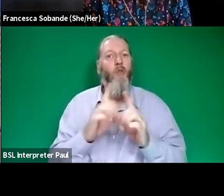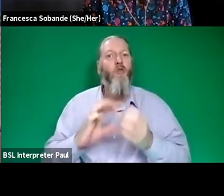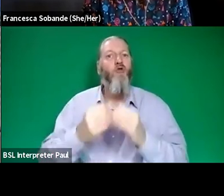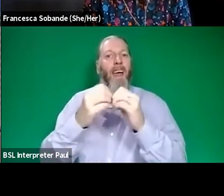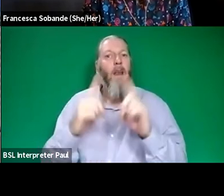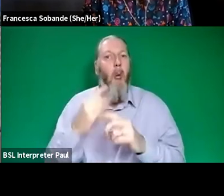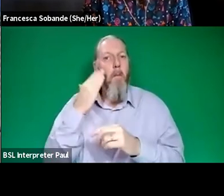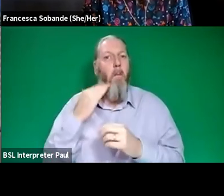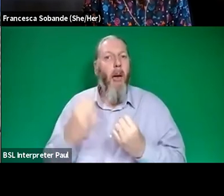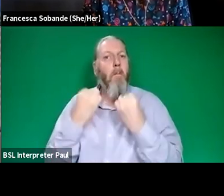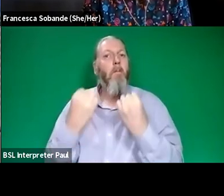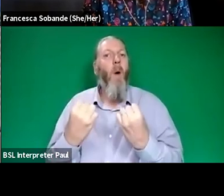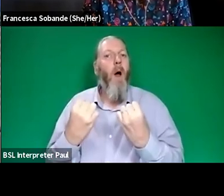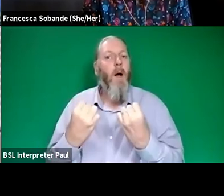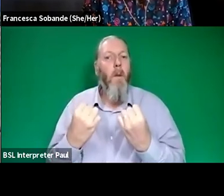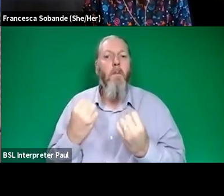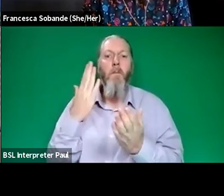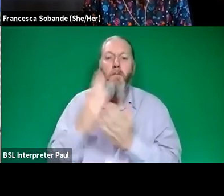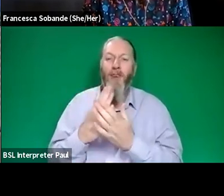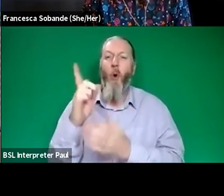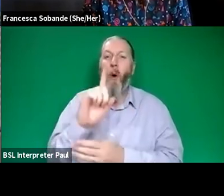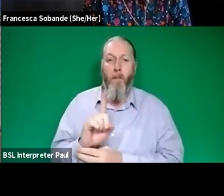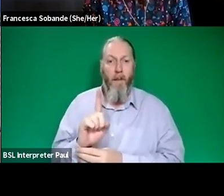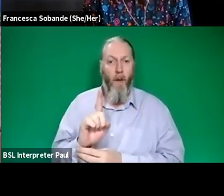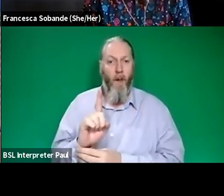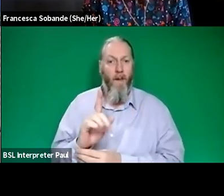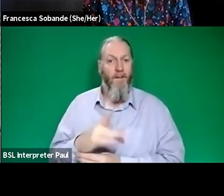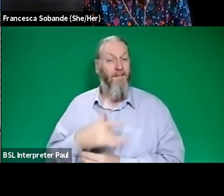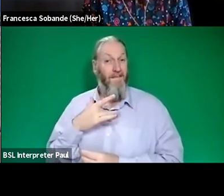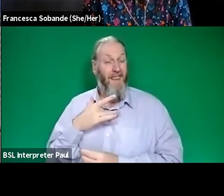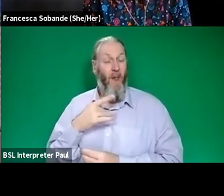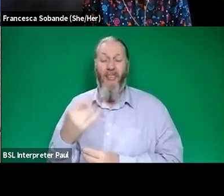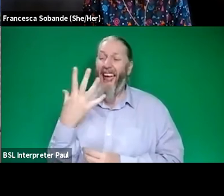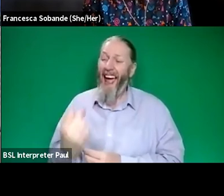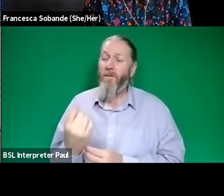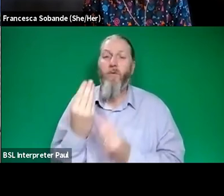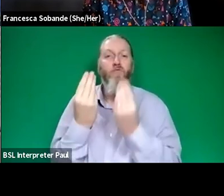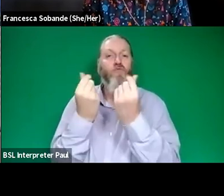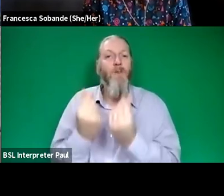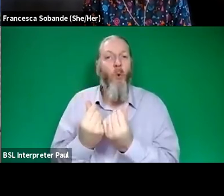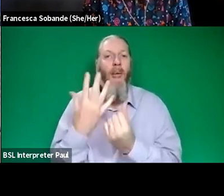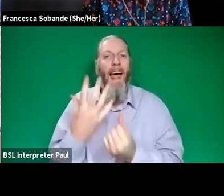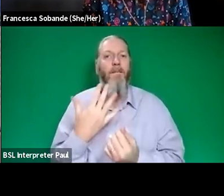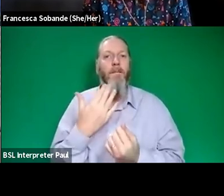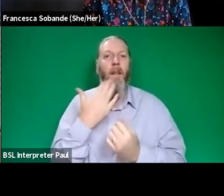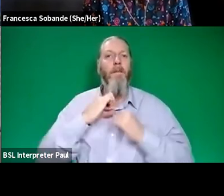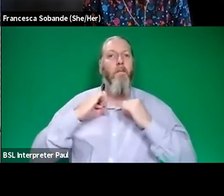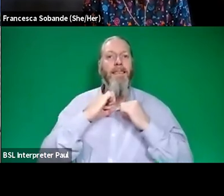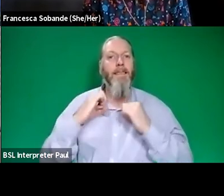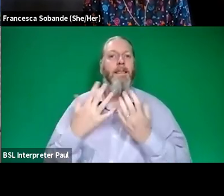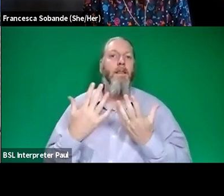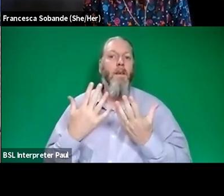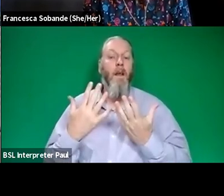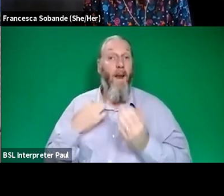as though they have the resources and the space to sort of create movements that they want to see, because my background's also in youth work. This was different. I think